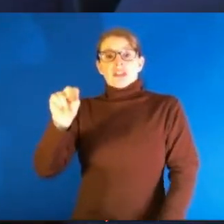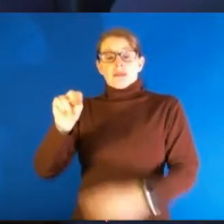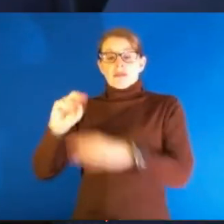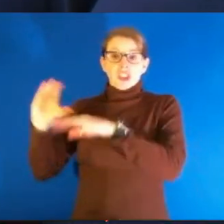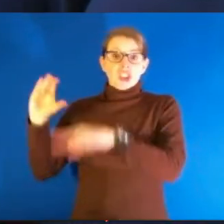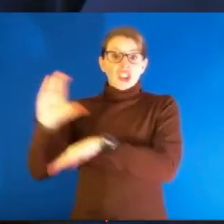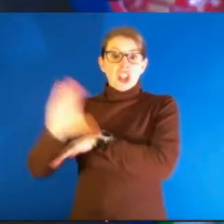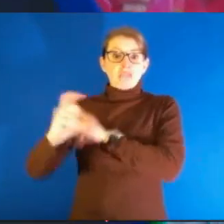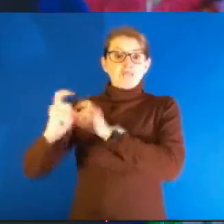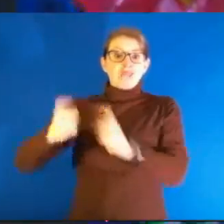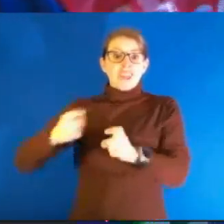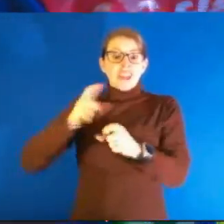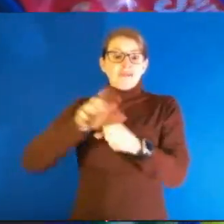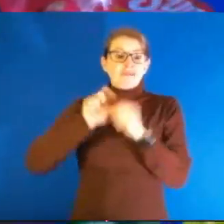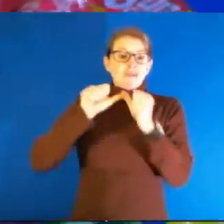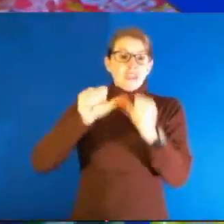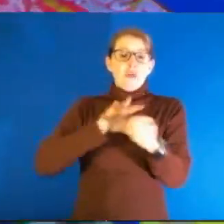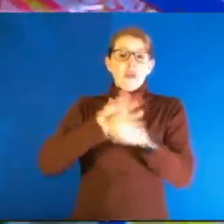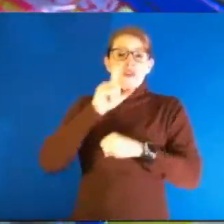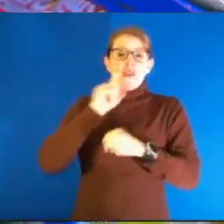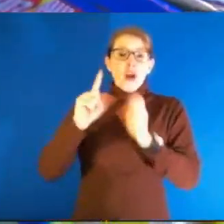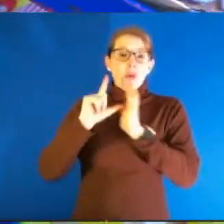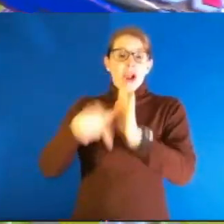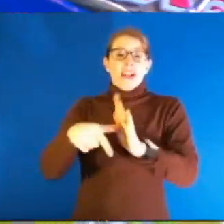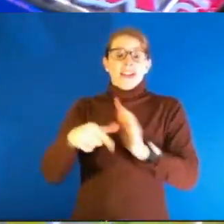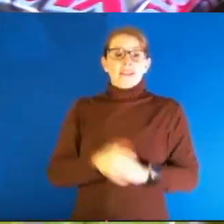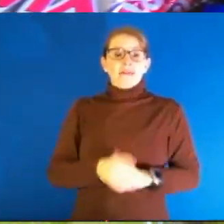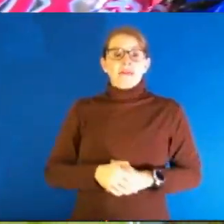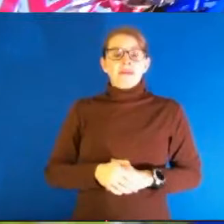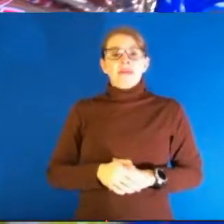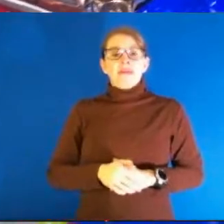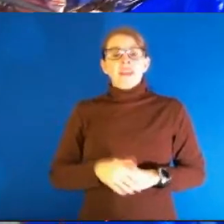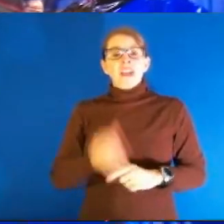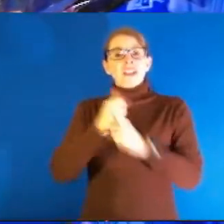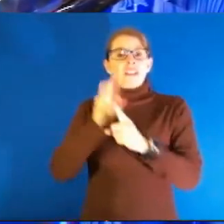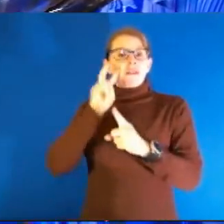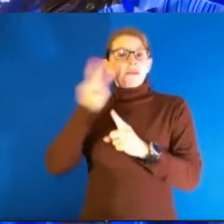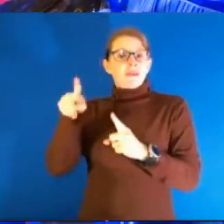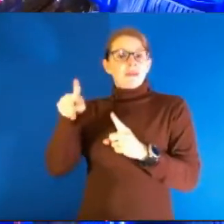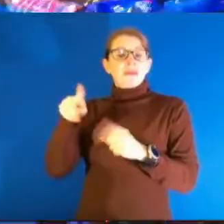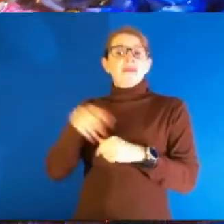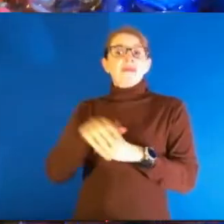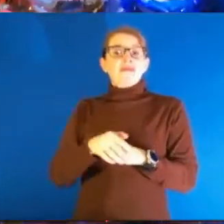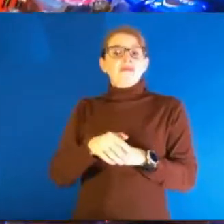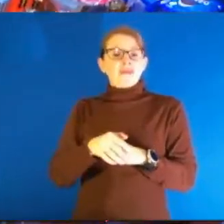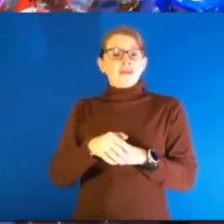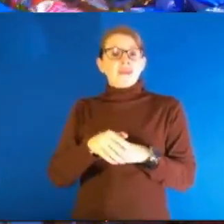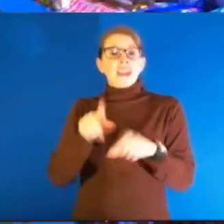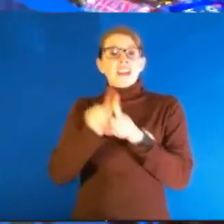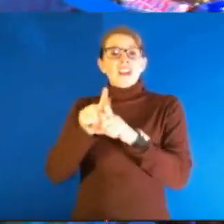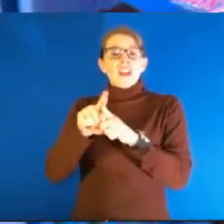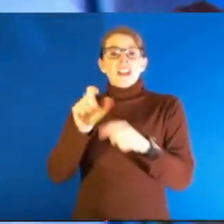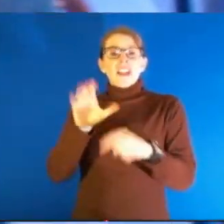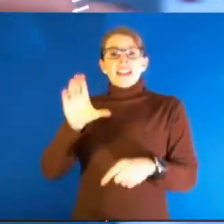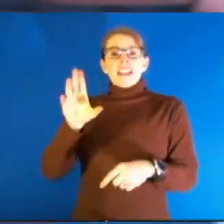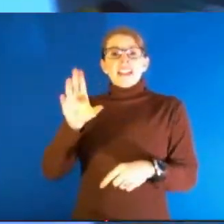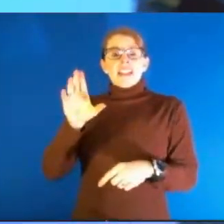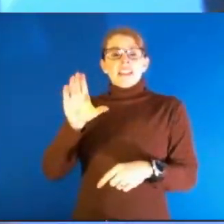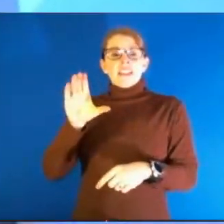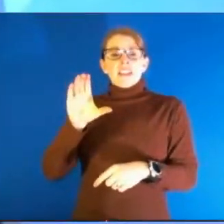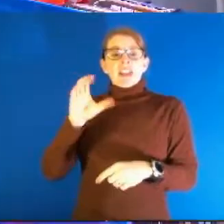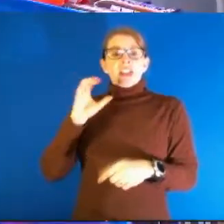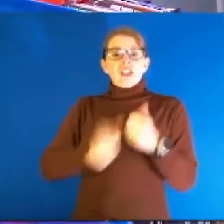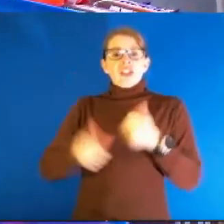full for a while. So Tammy Peterman is the Executive Vice President, Chief Operating Officer, and Chief Nursing Officer for the health